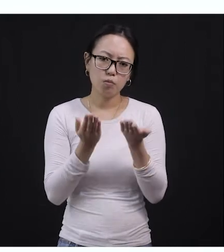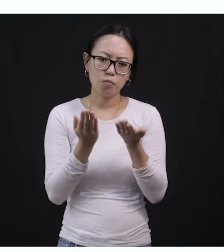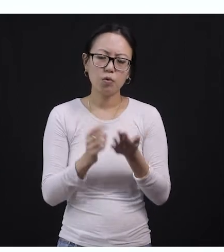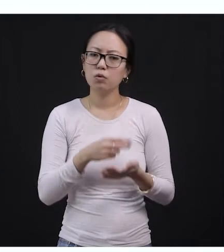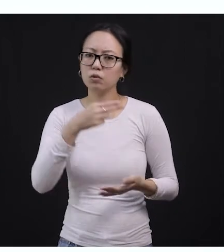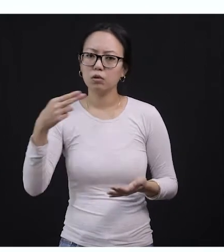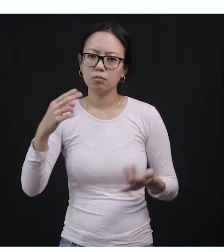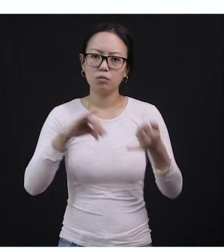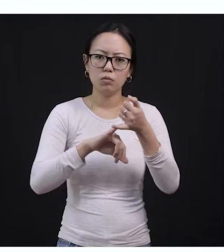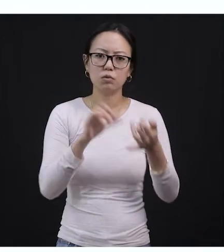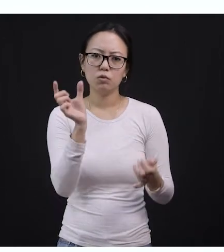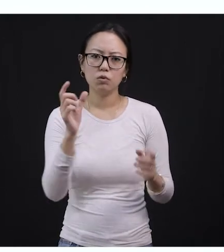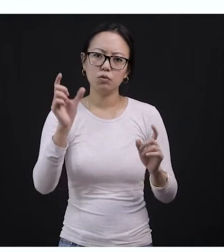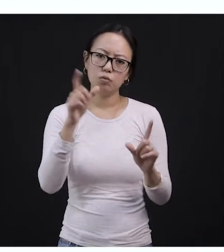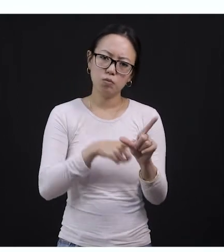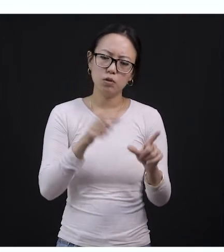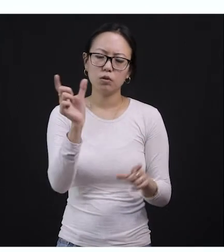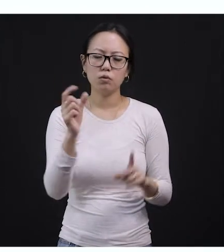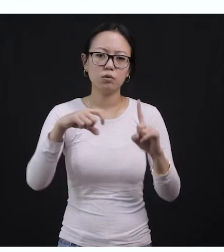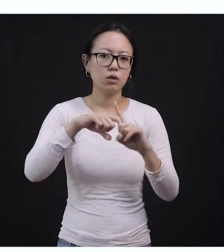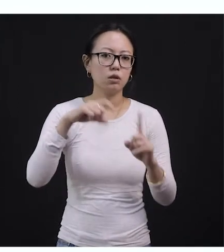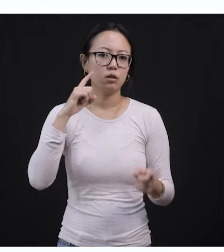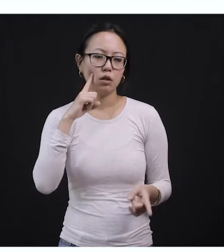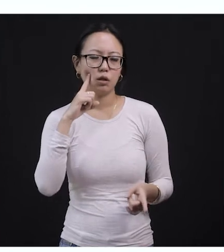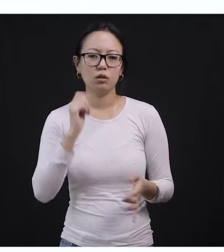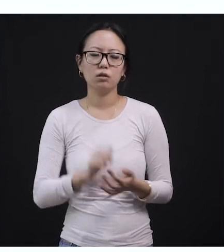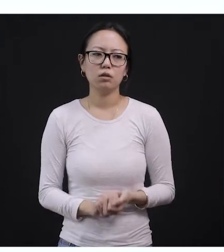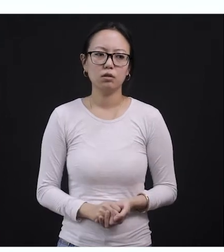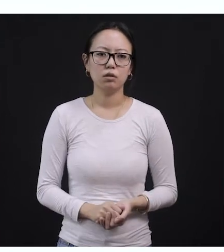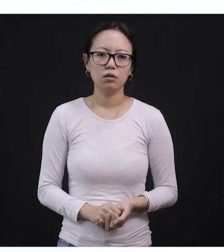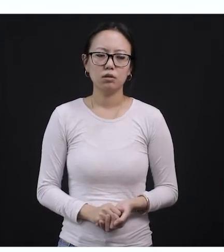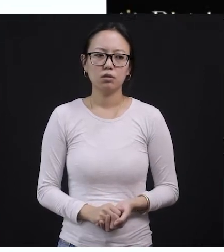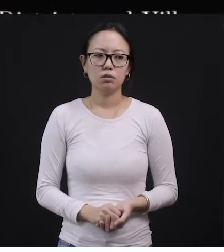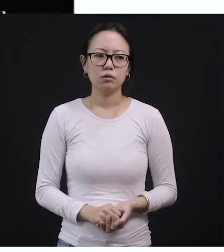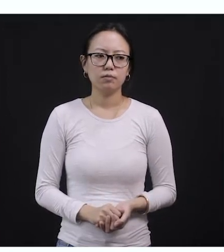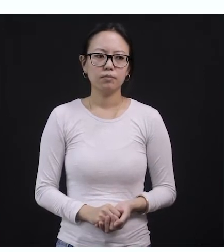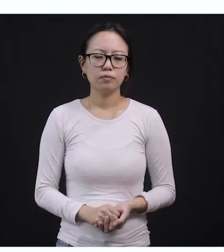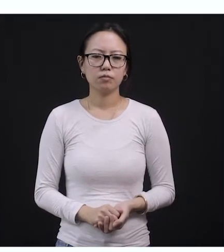Siyuki, that was written by Huinsang, the Chinese Buddhist scholar.